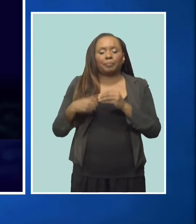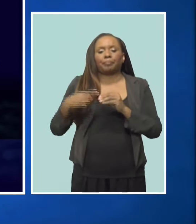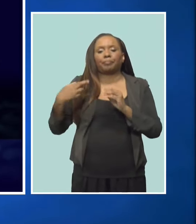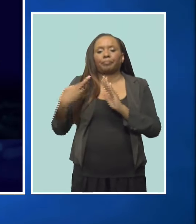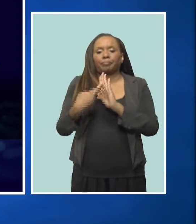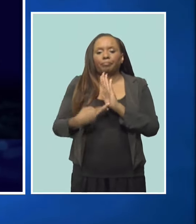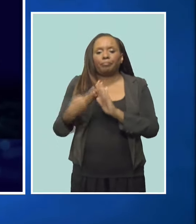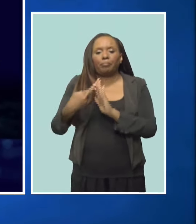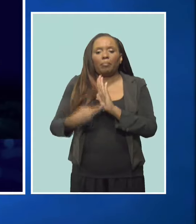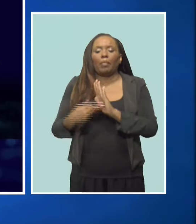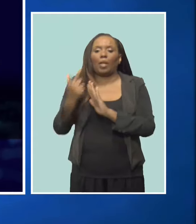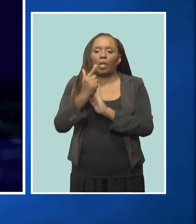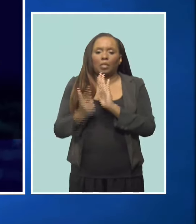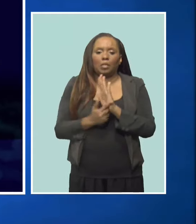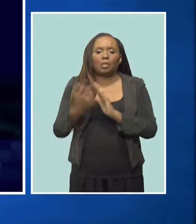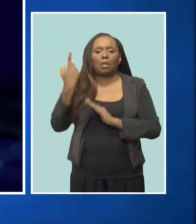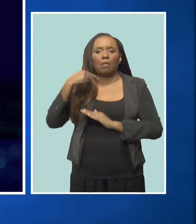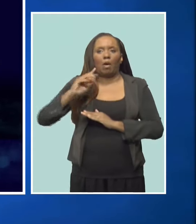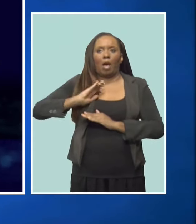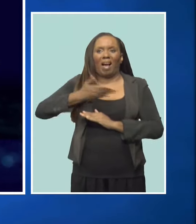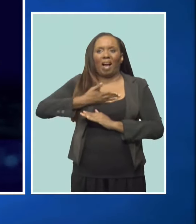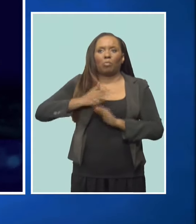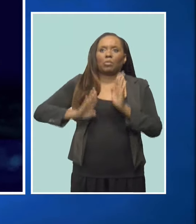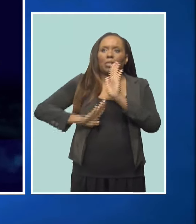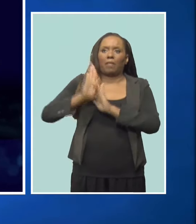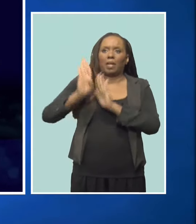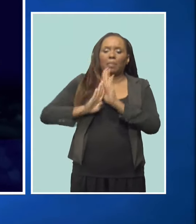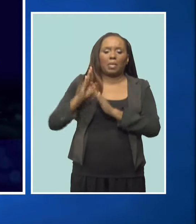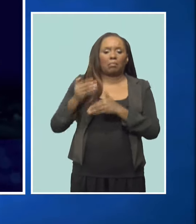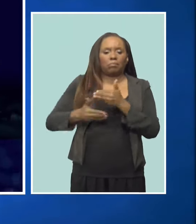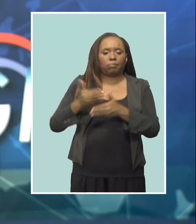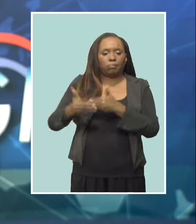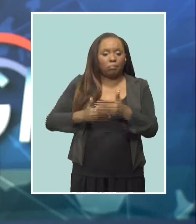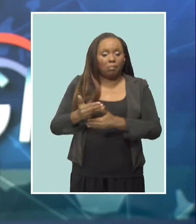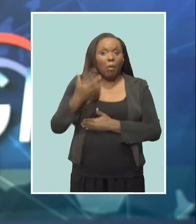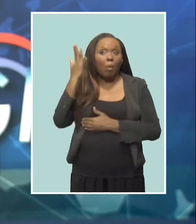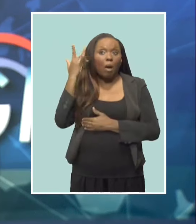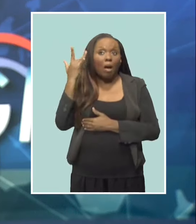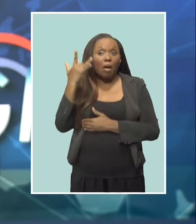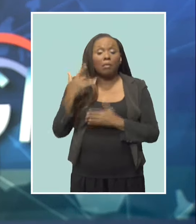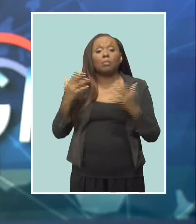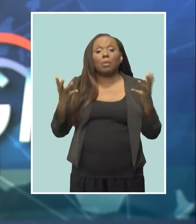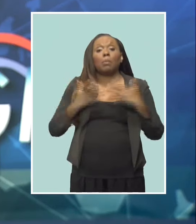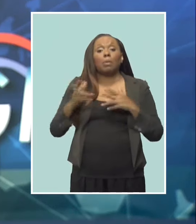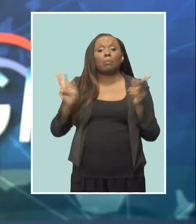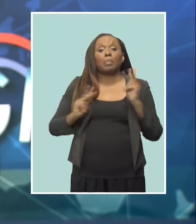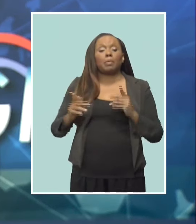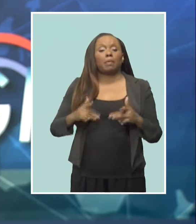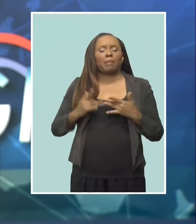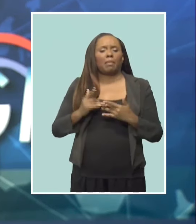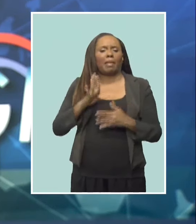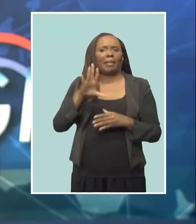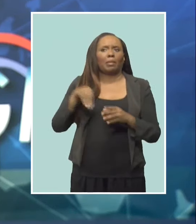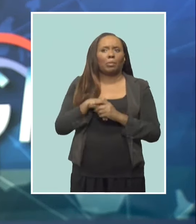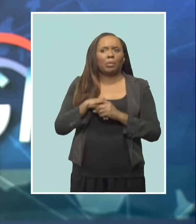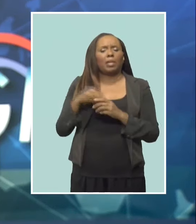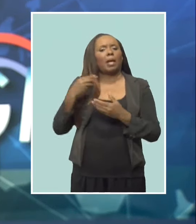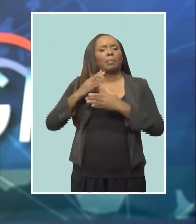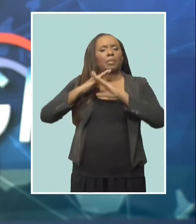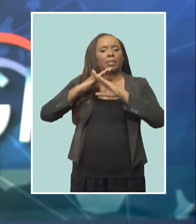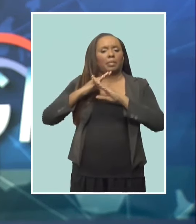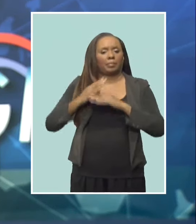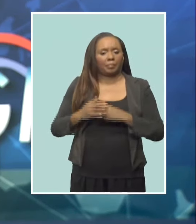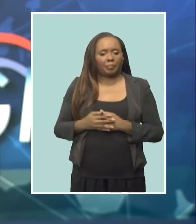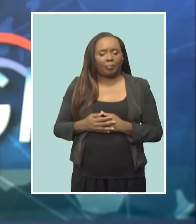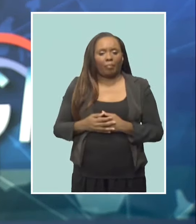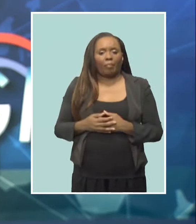own development so that people are included and protected. During her address, Minister Caddo said,